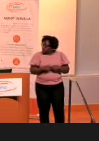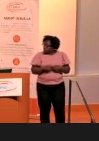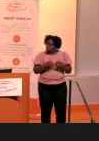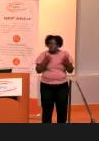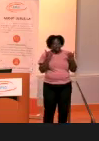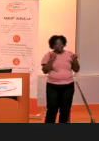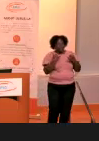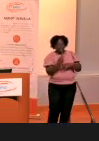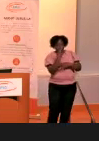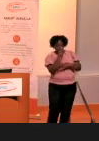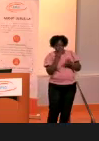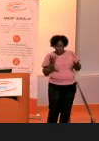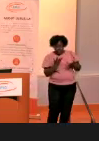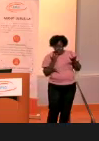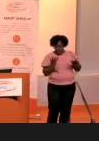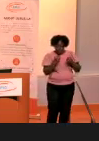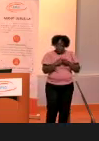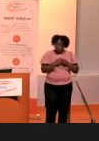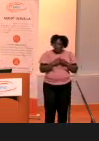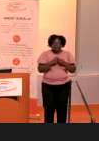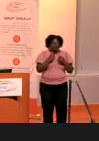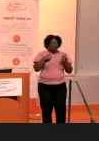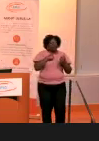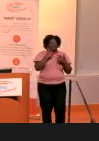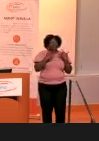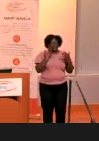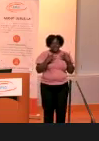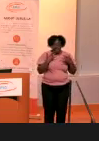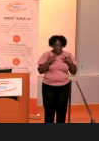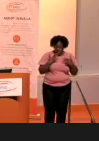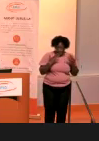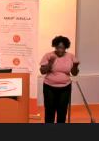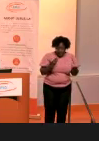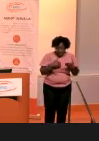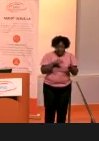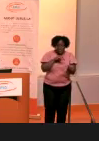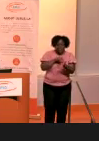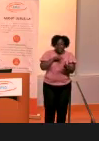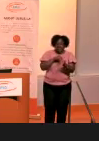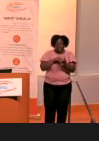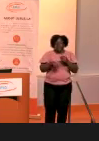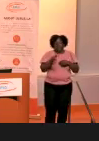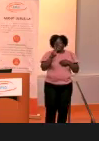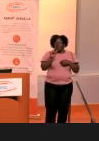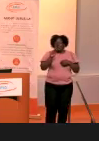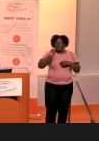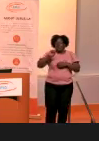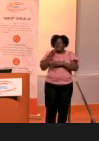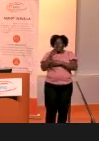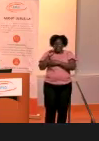Today, 2 will be joining us, and we're really excited to have Dr. Catherine Van Heijs